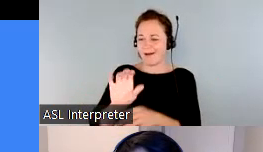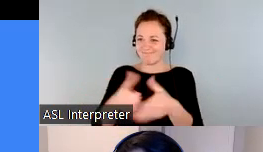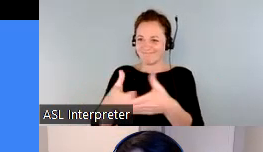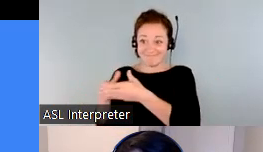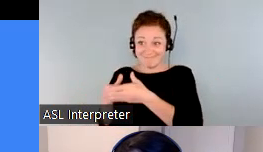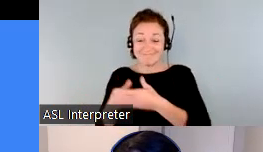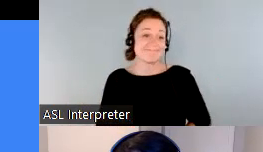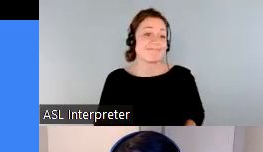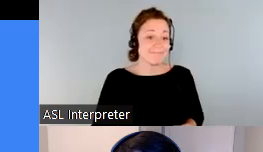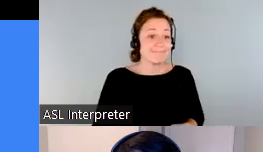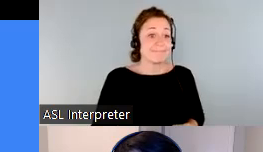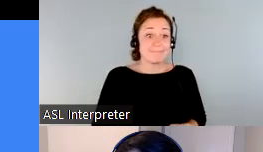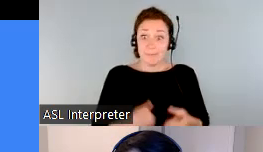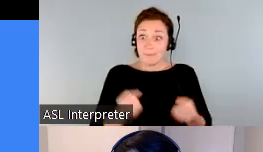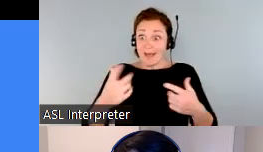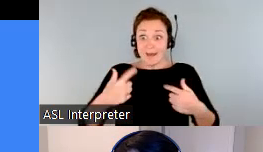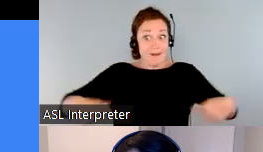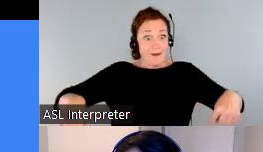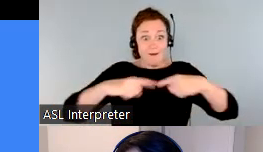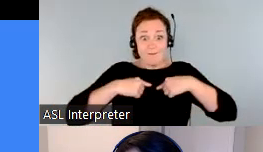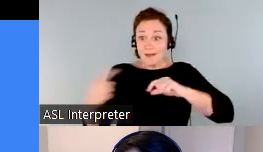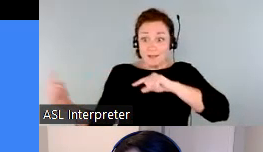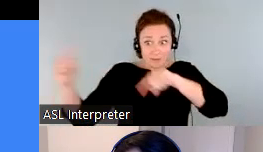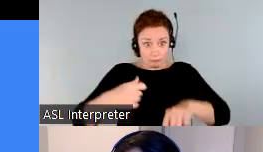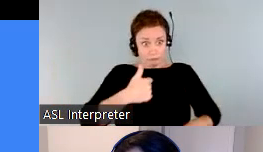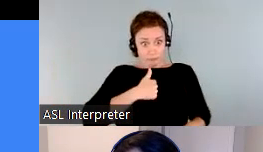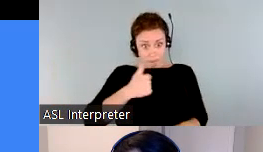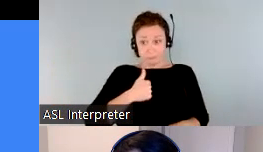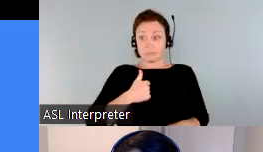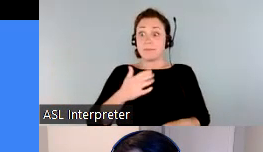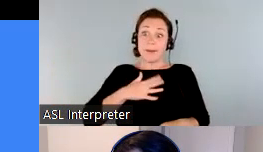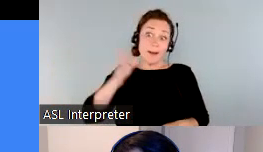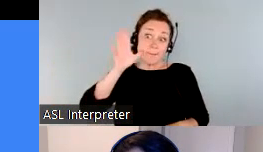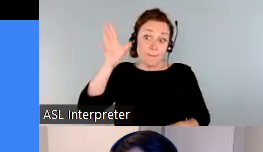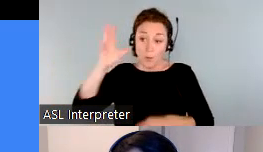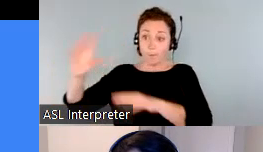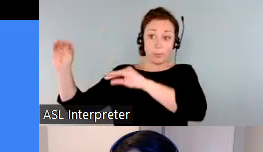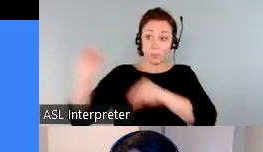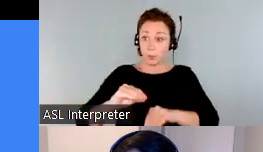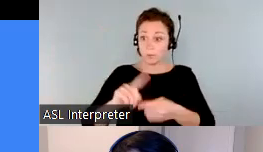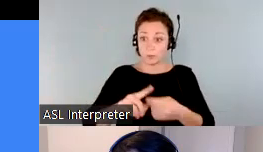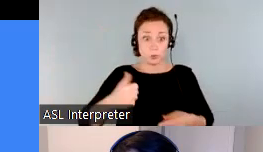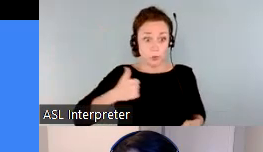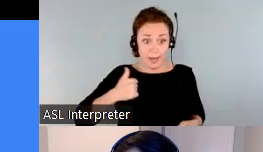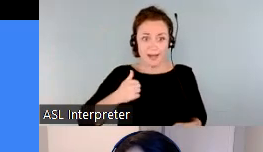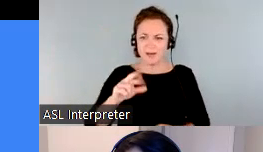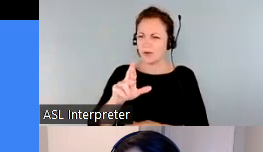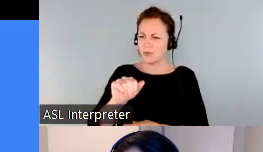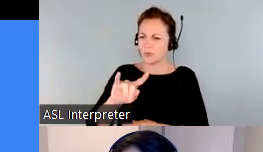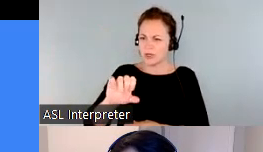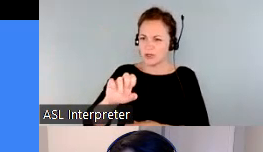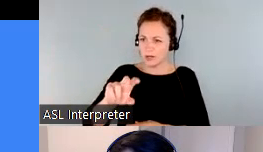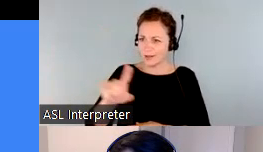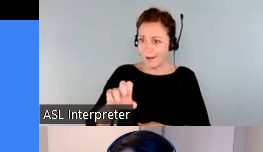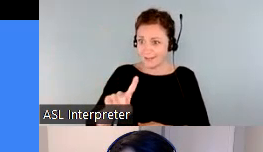Many of us, such as myself, a racialized son of immigrant parents from colonized lands, have come here as settlers, immigrants,